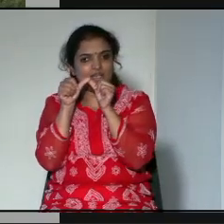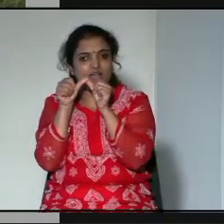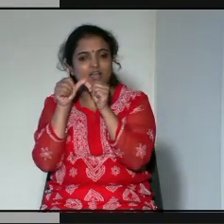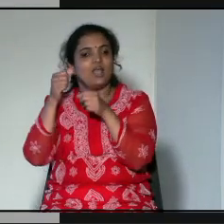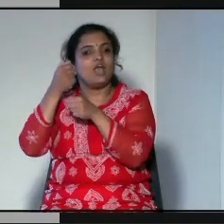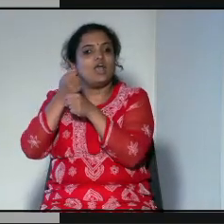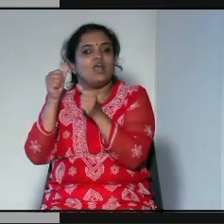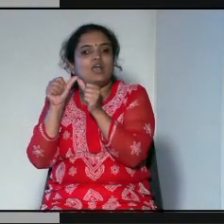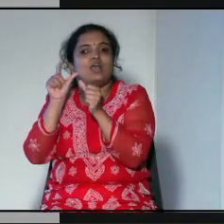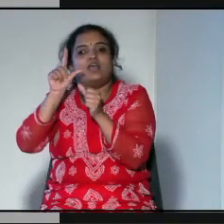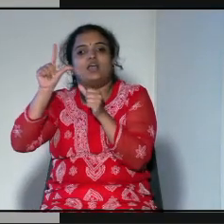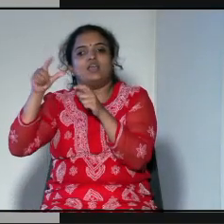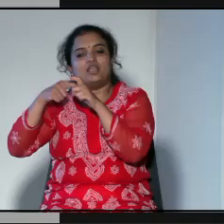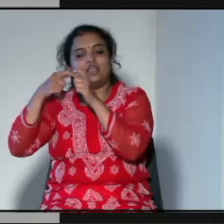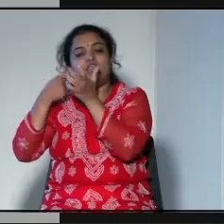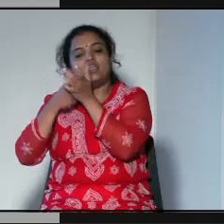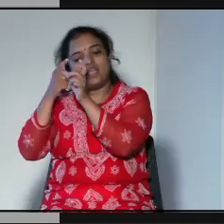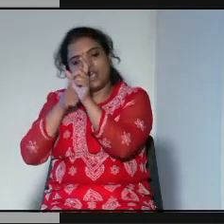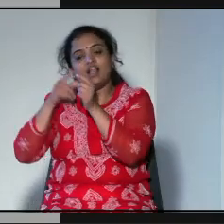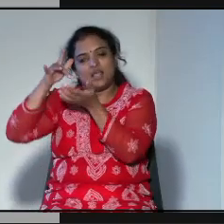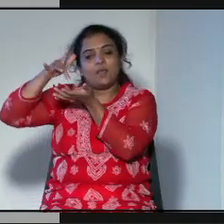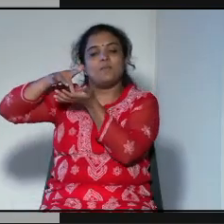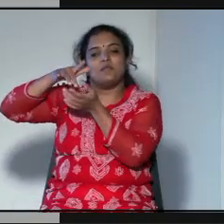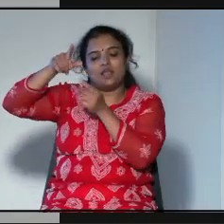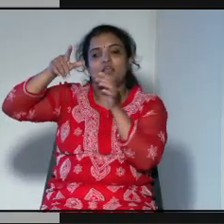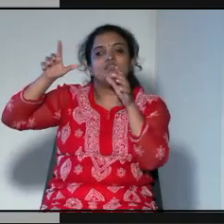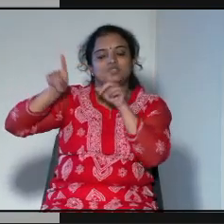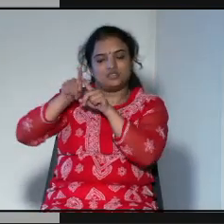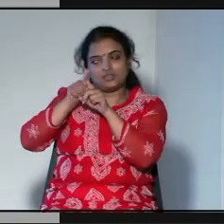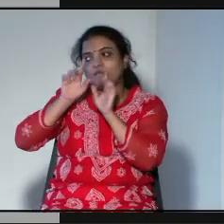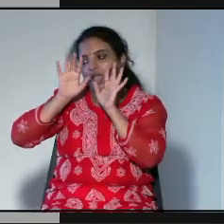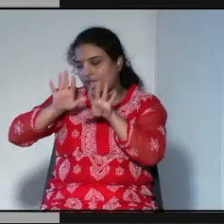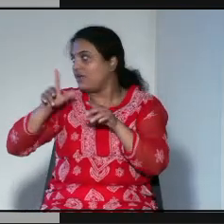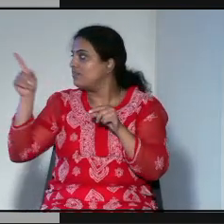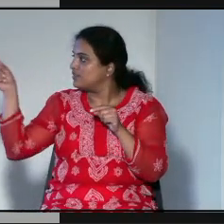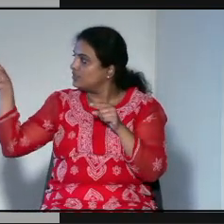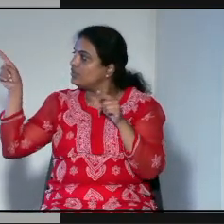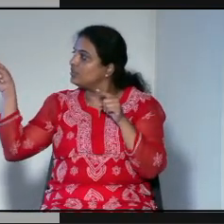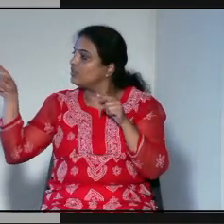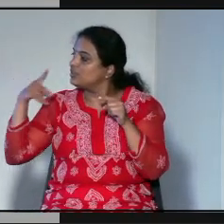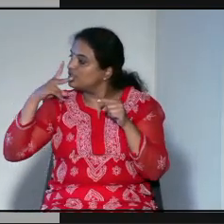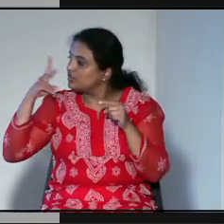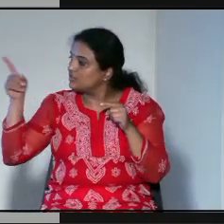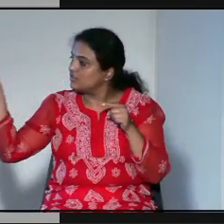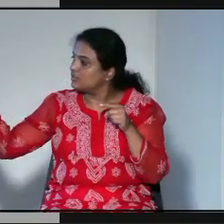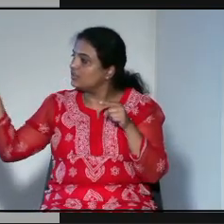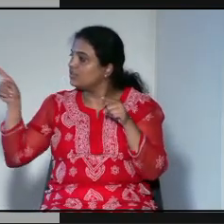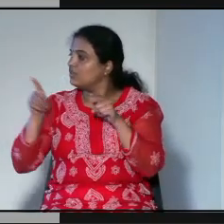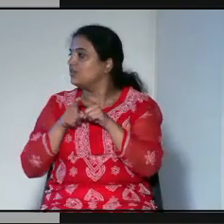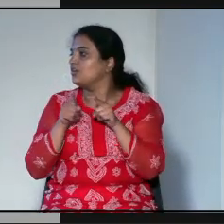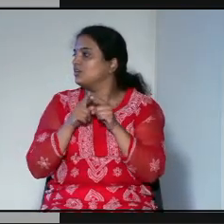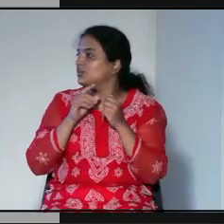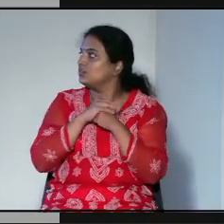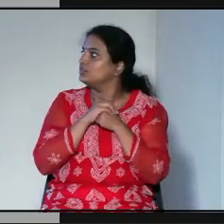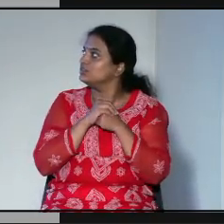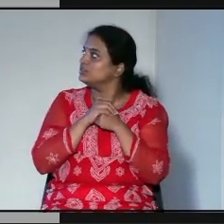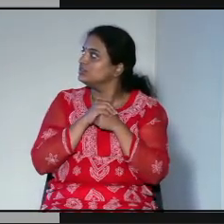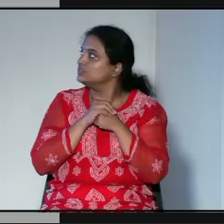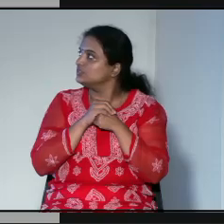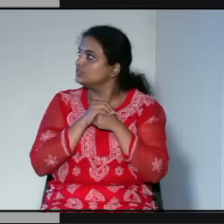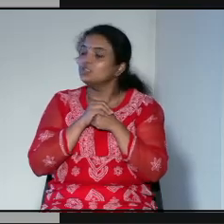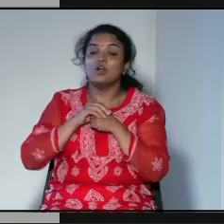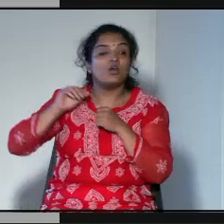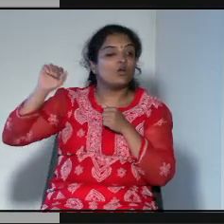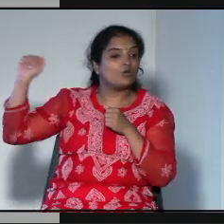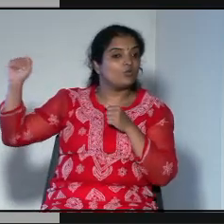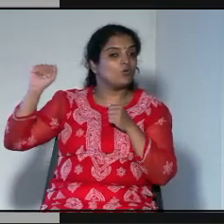Shukanto Bhattacharjee, who died very young and is immortalized by her holding up the pages of his poem, Obak Prithibi,